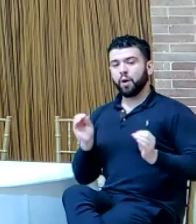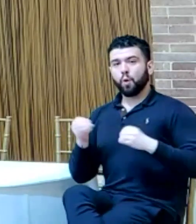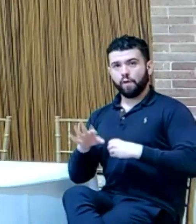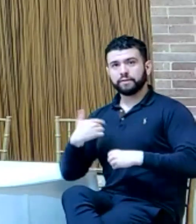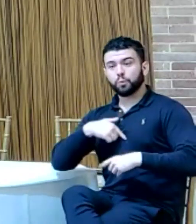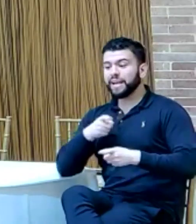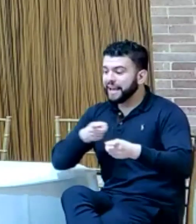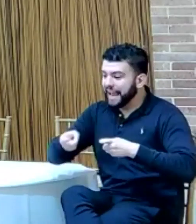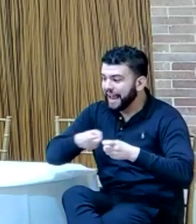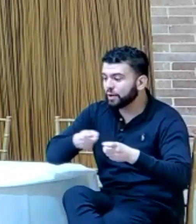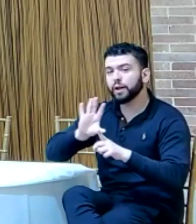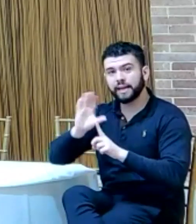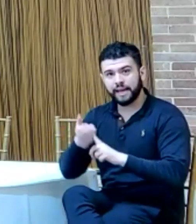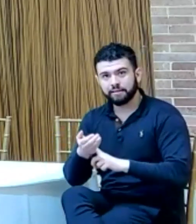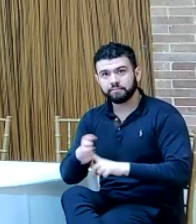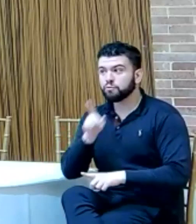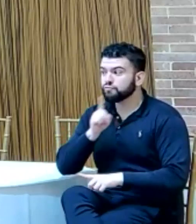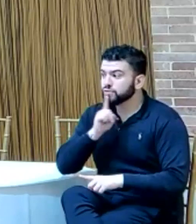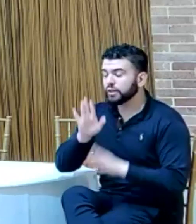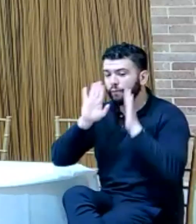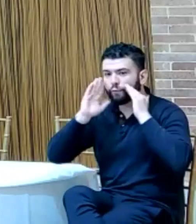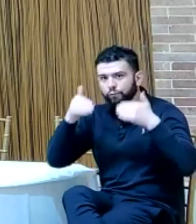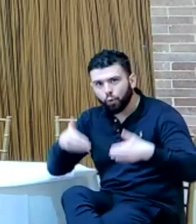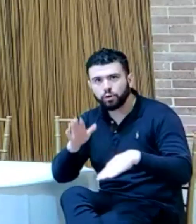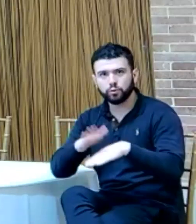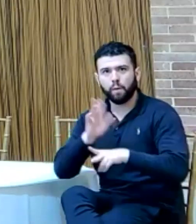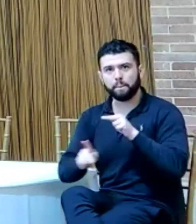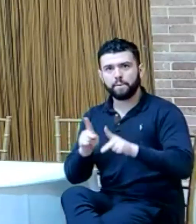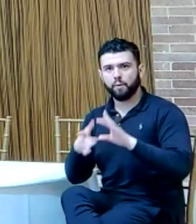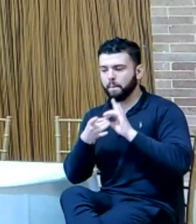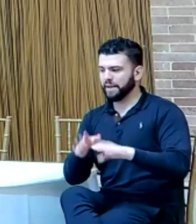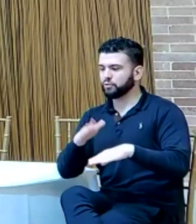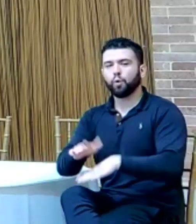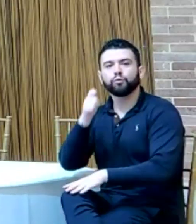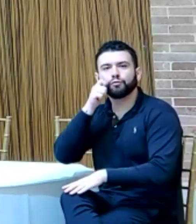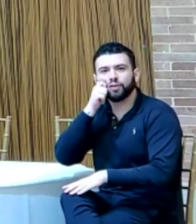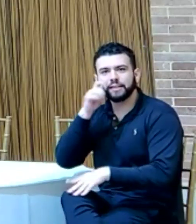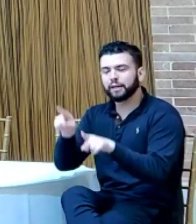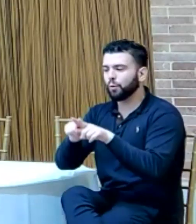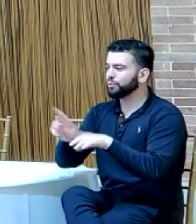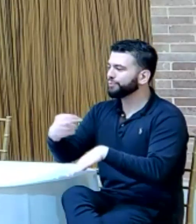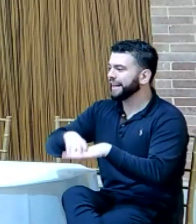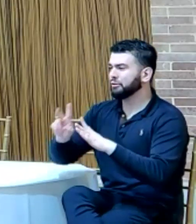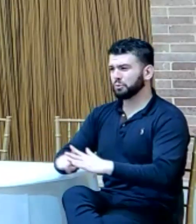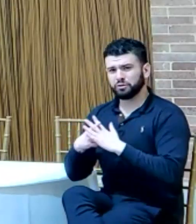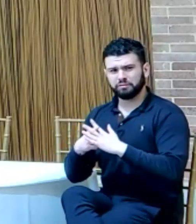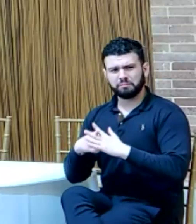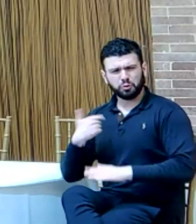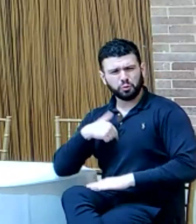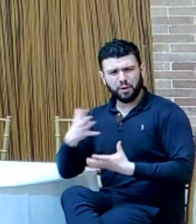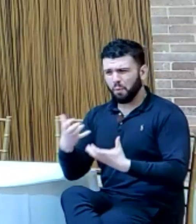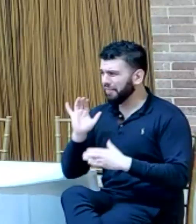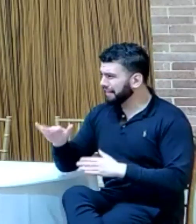targeting People based on race and national origin right here in New York we don't want to see that happen again do we do